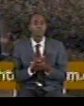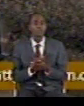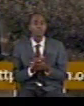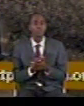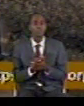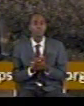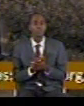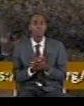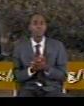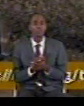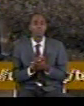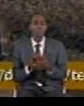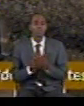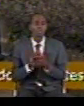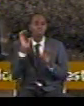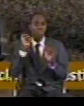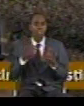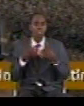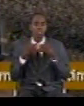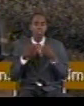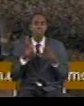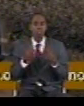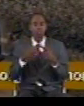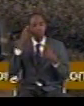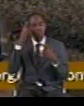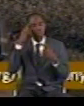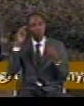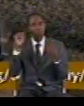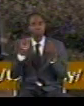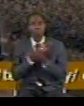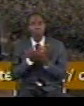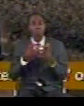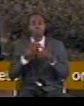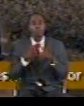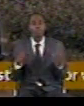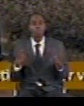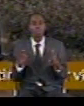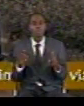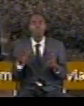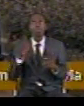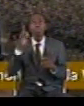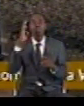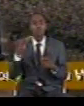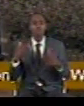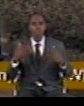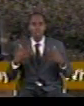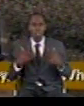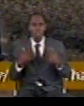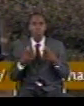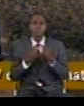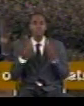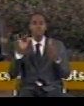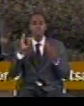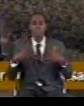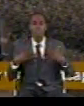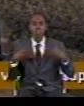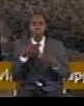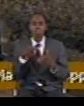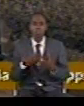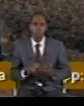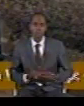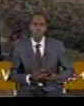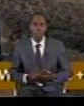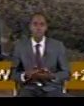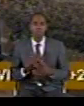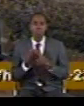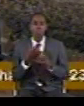brain damage. But see, God has miraculously healed this baby from what could have caused a